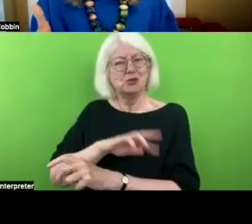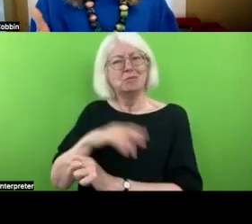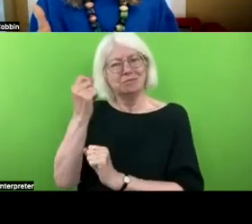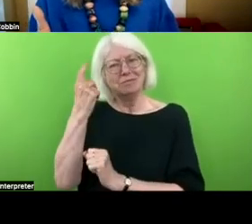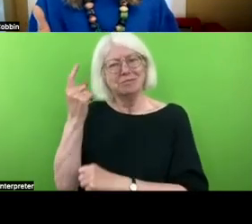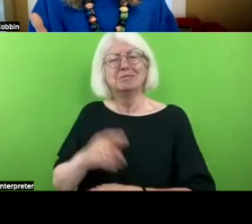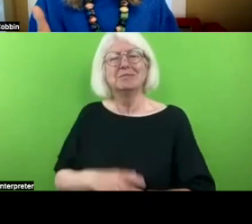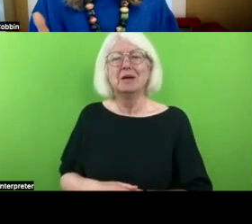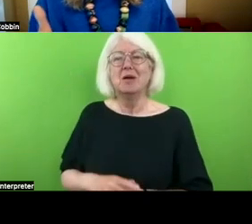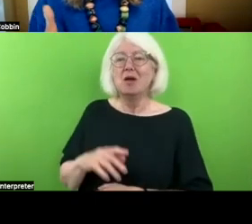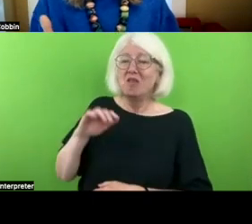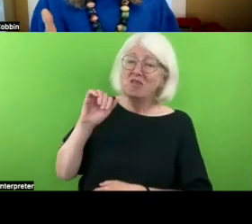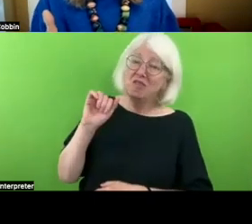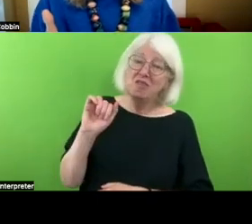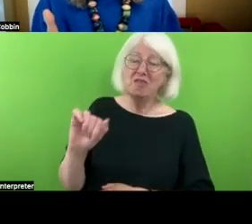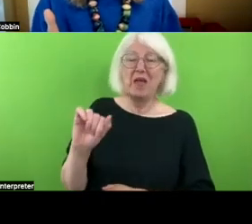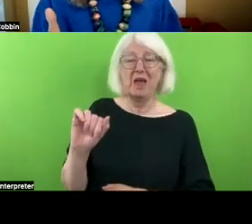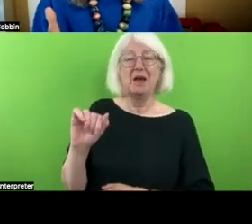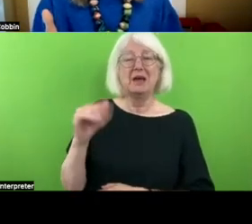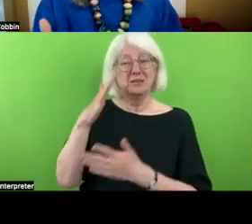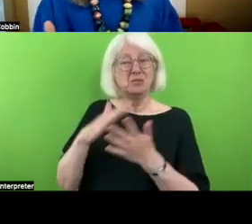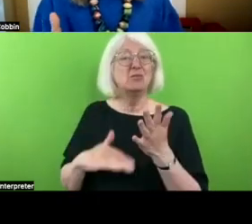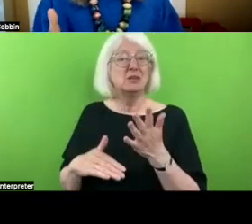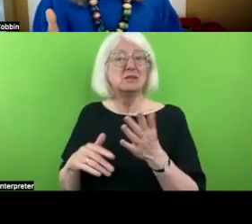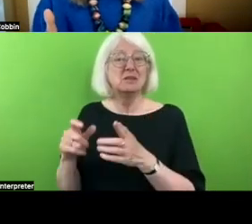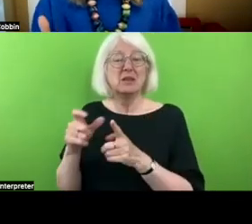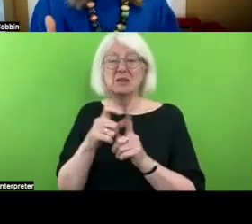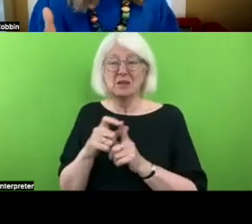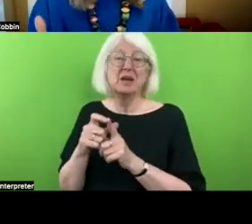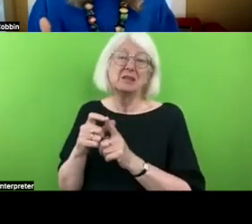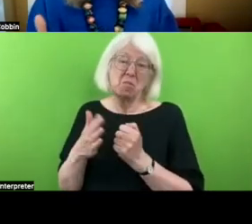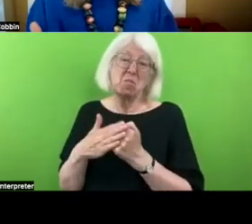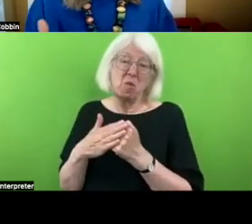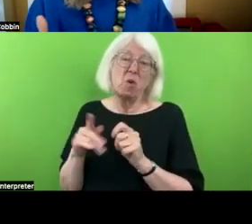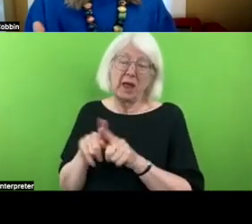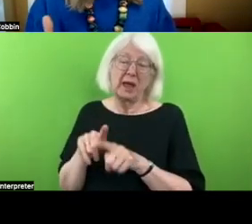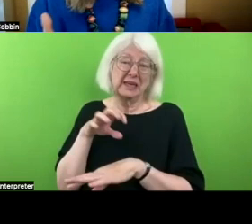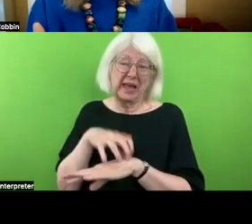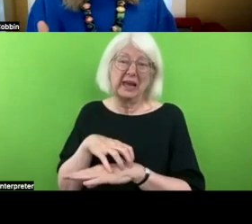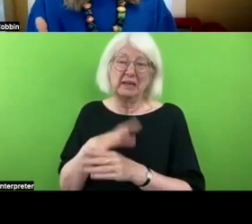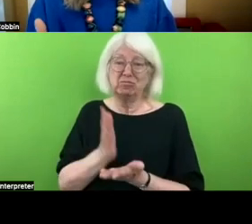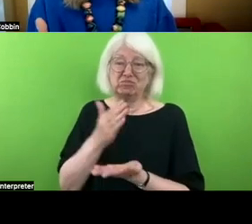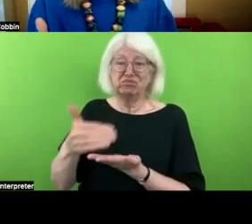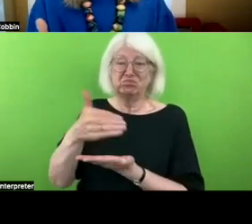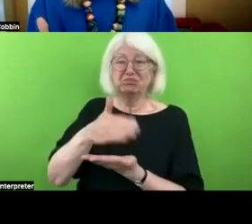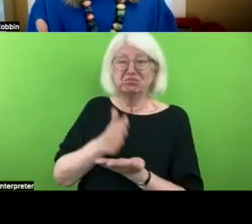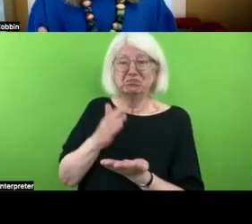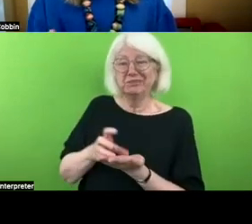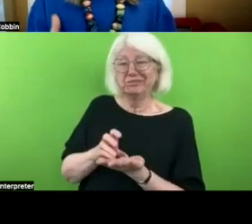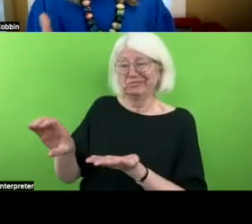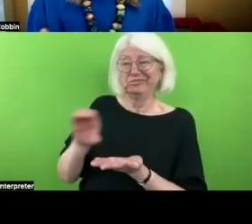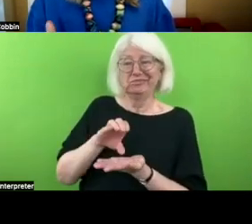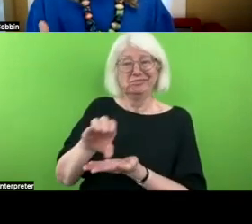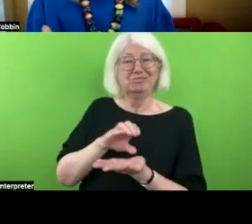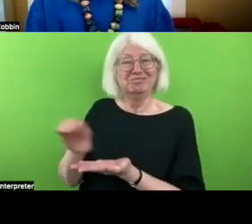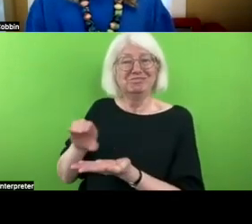is very much more like a cake, where there is often a sense that there's not quite enough power and